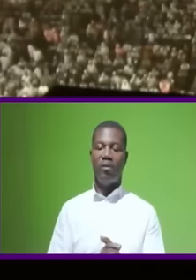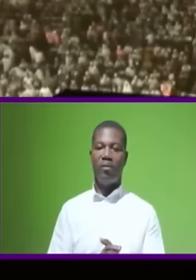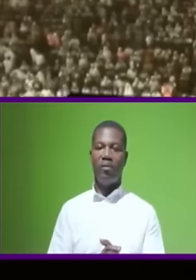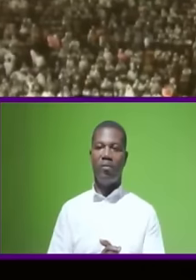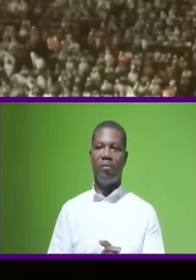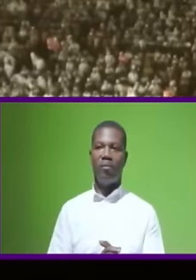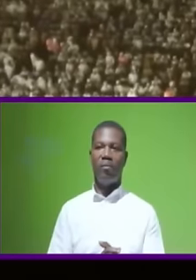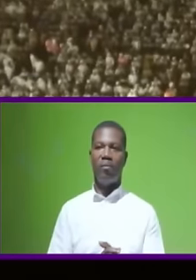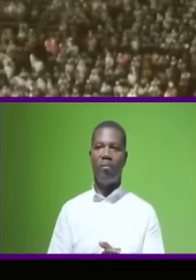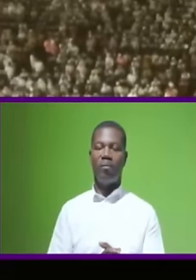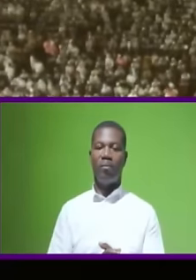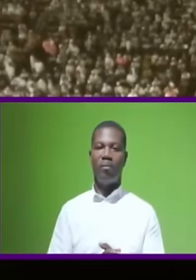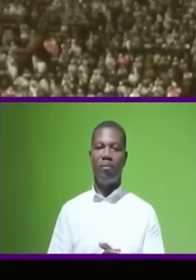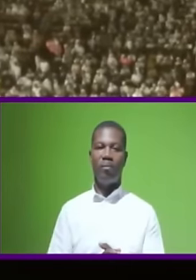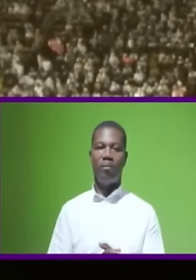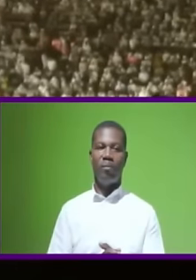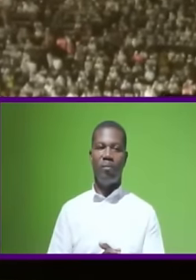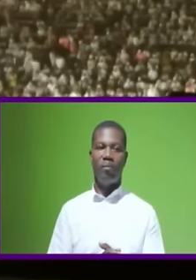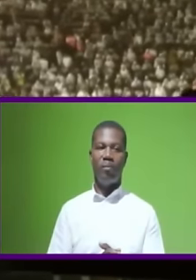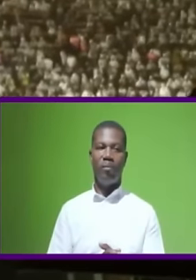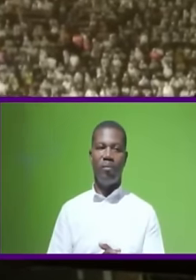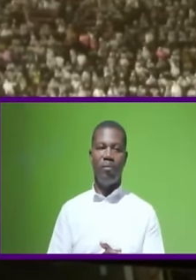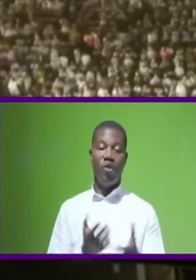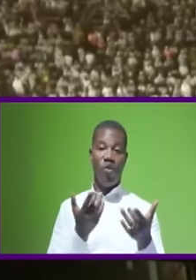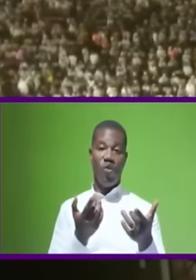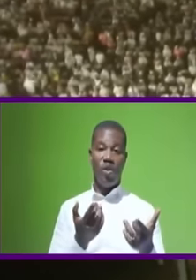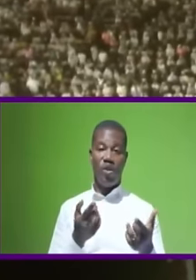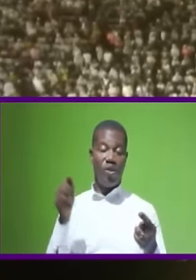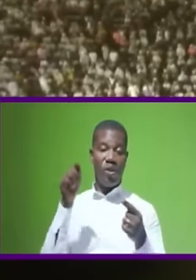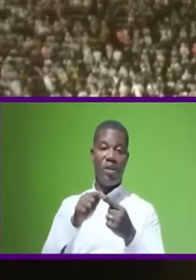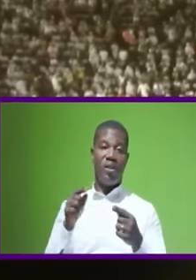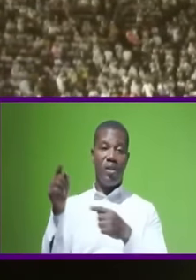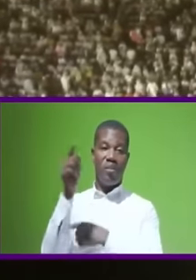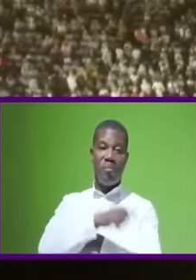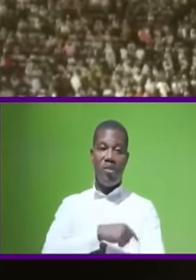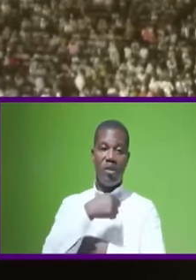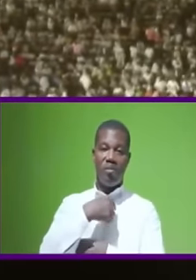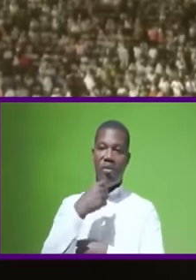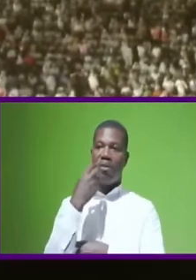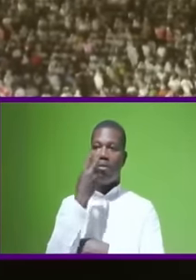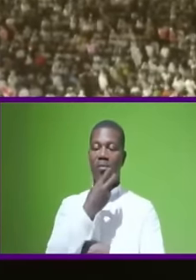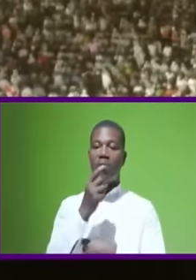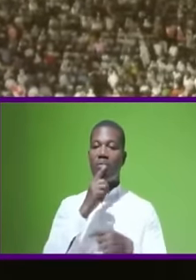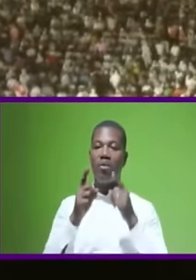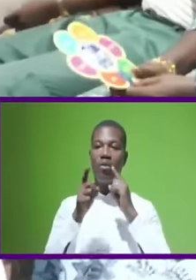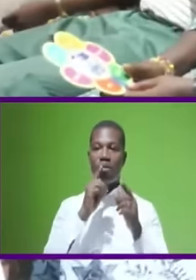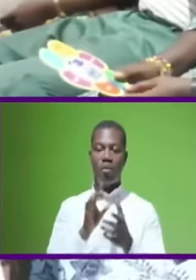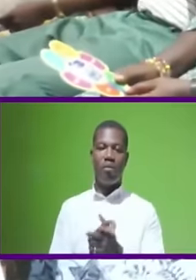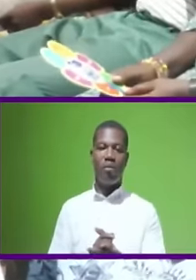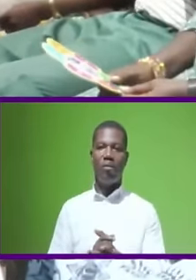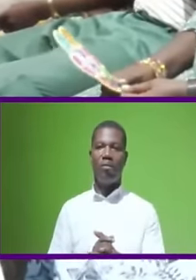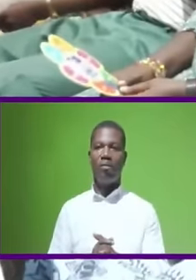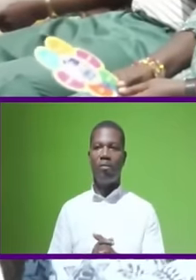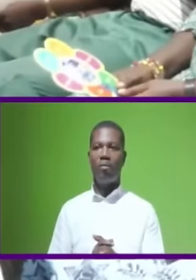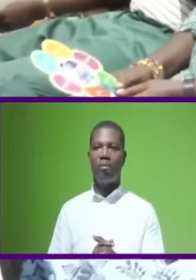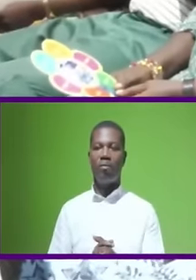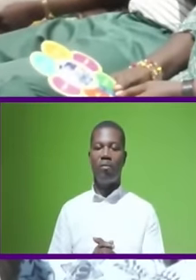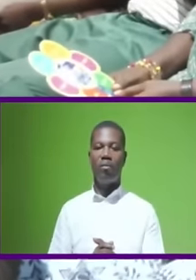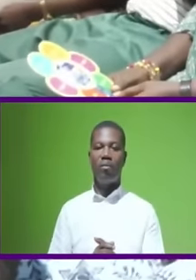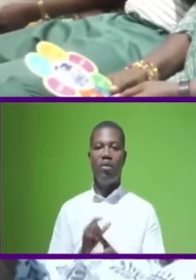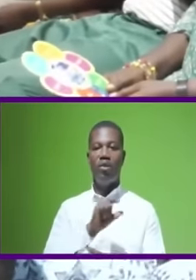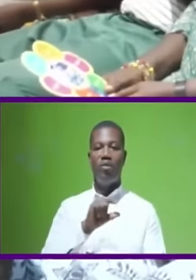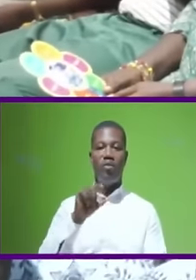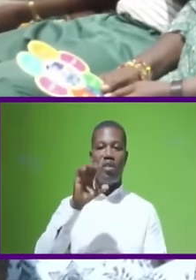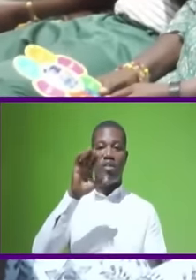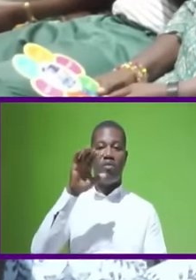and wait. Eko say Adam makasa. So wait until the day that I will talk. Yes. Verse 15.